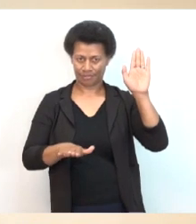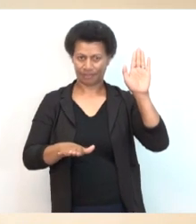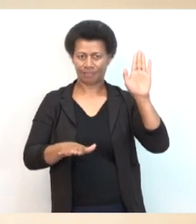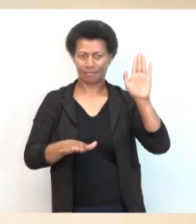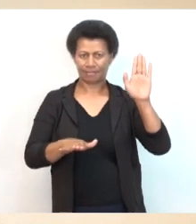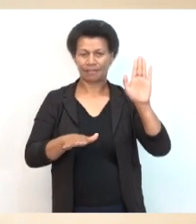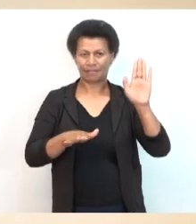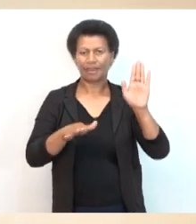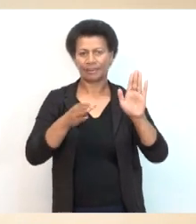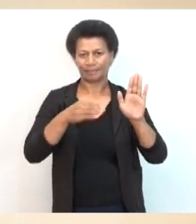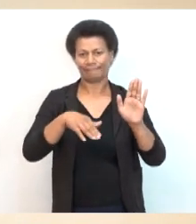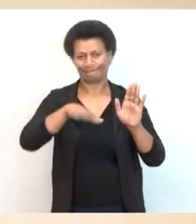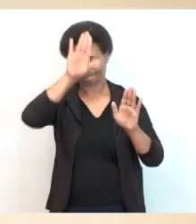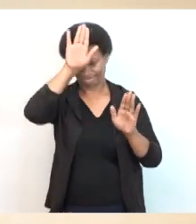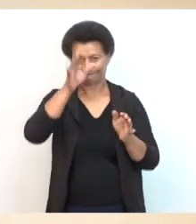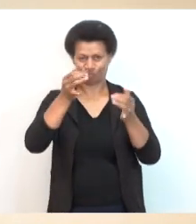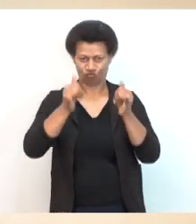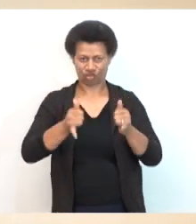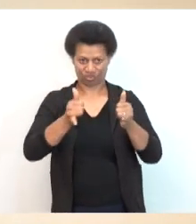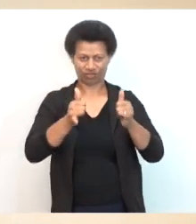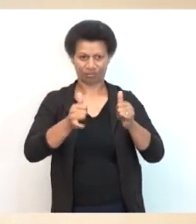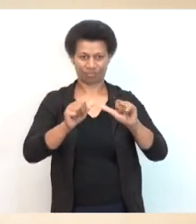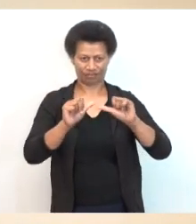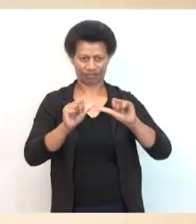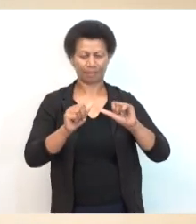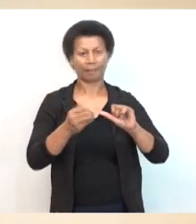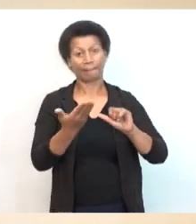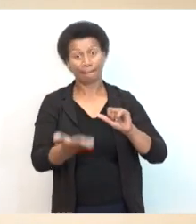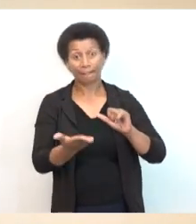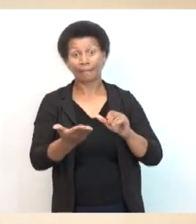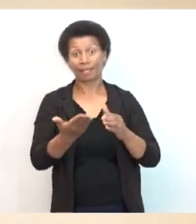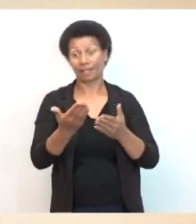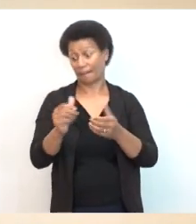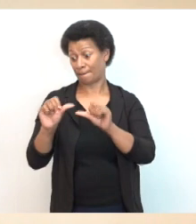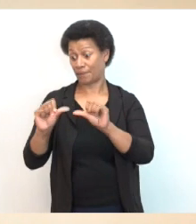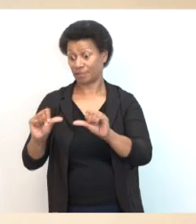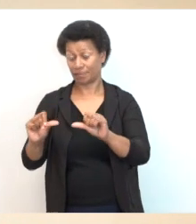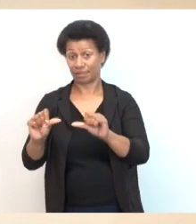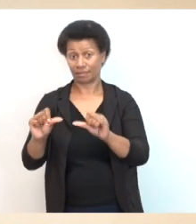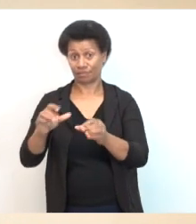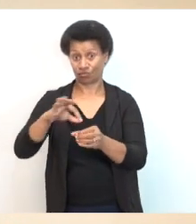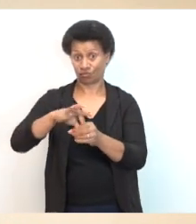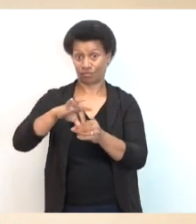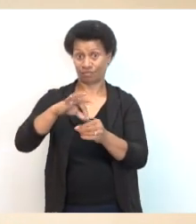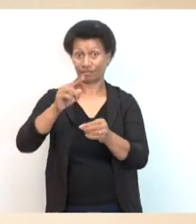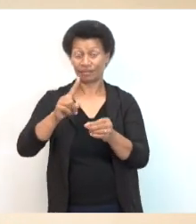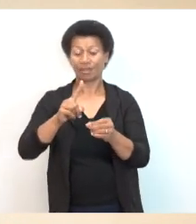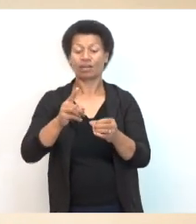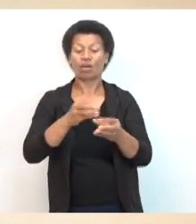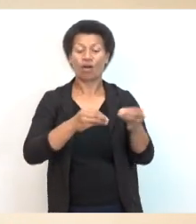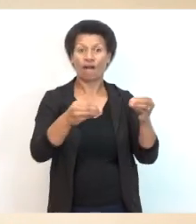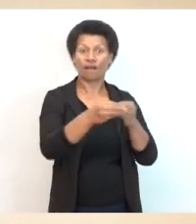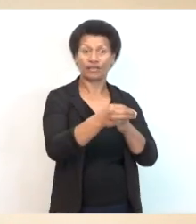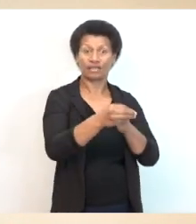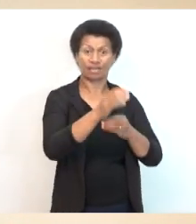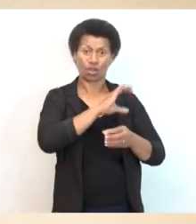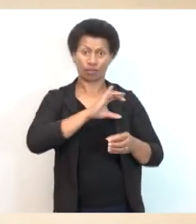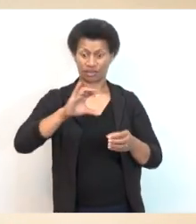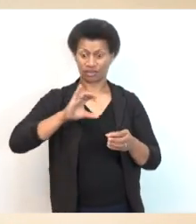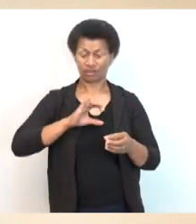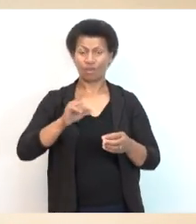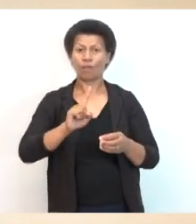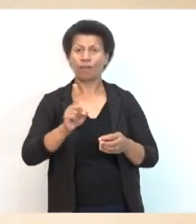In similar manner, constitutional officers are appointed by the President on the advice of the Constitutional Officers Commission, the majority of whose members